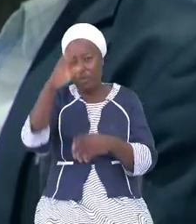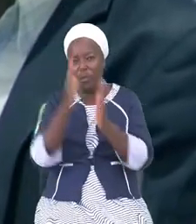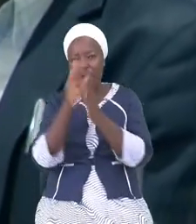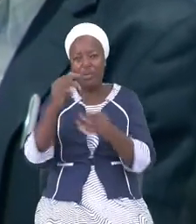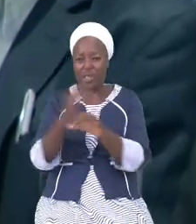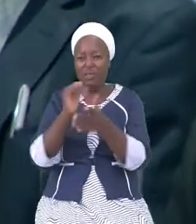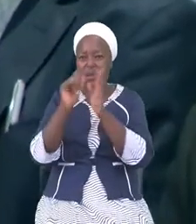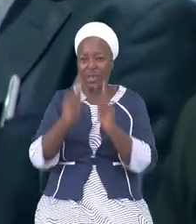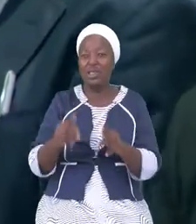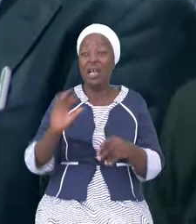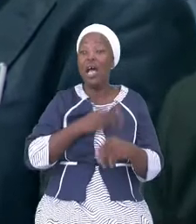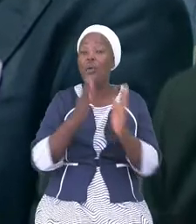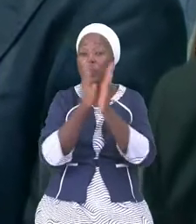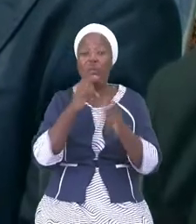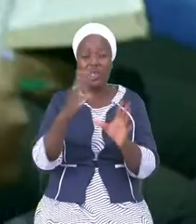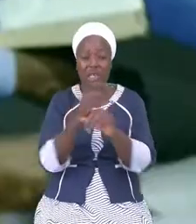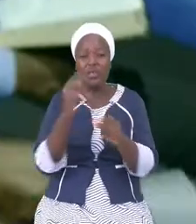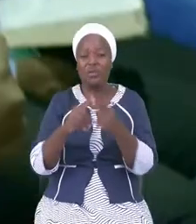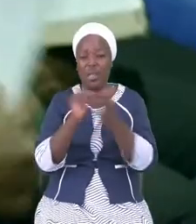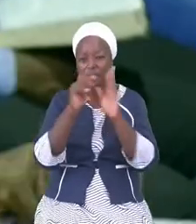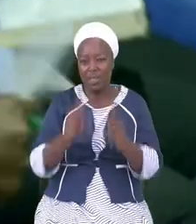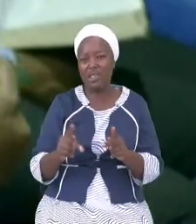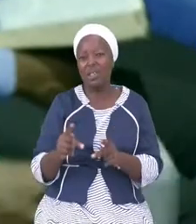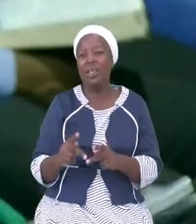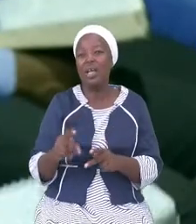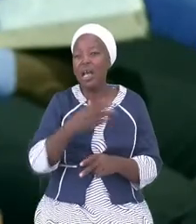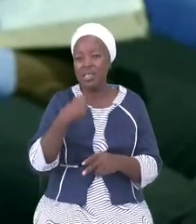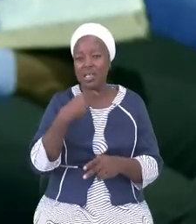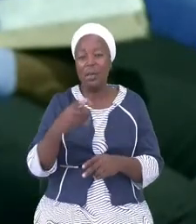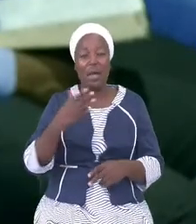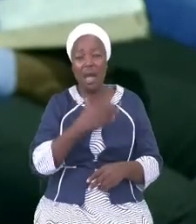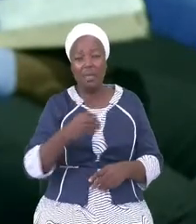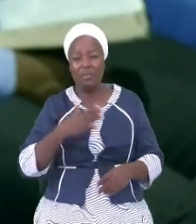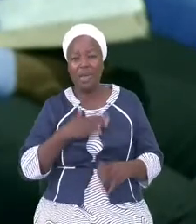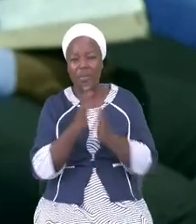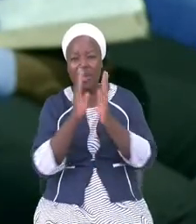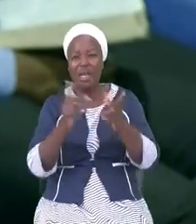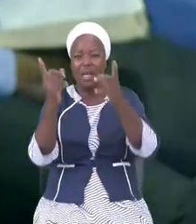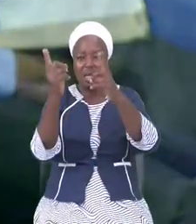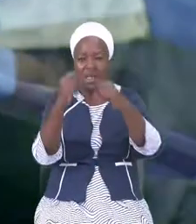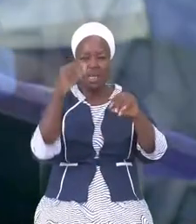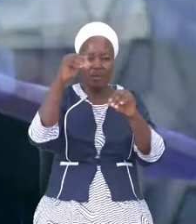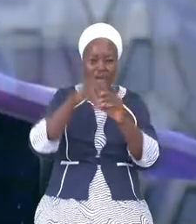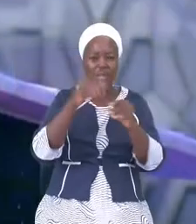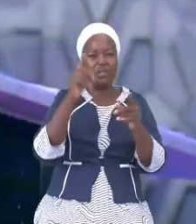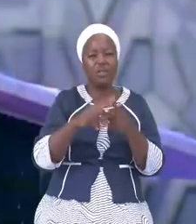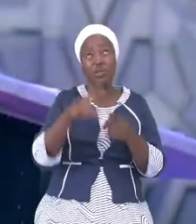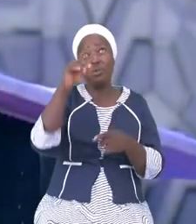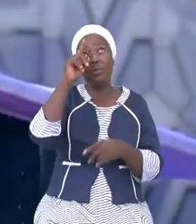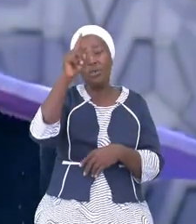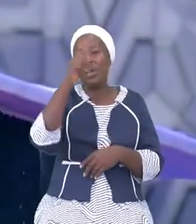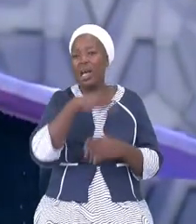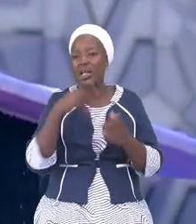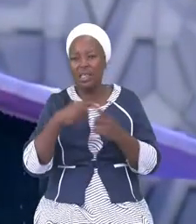prayer tonight will get to him. It says, and my prayer came in unto thee. Look at that